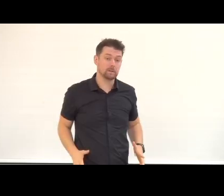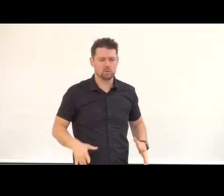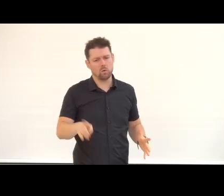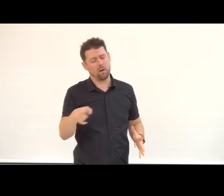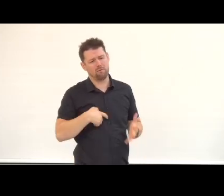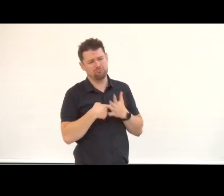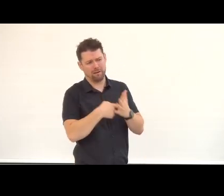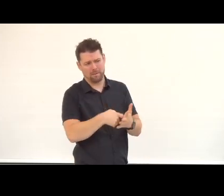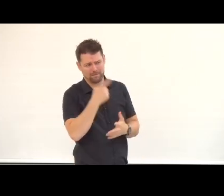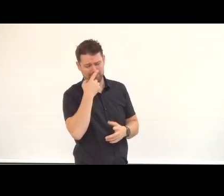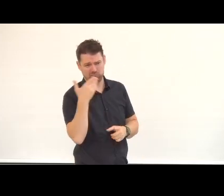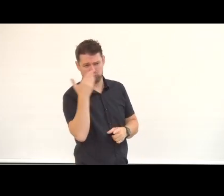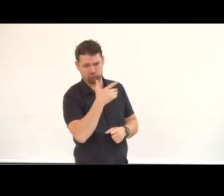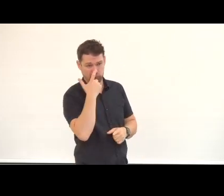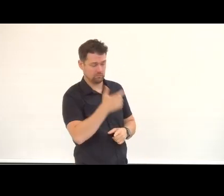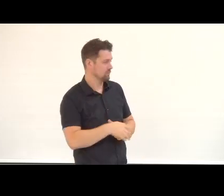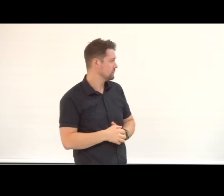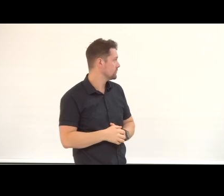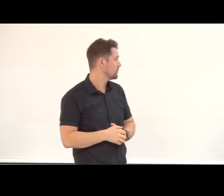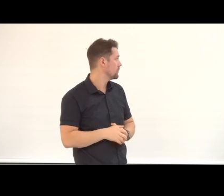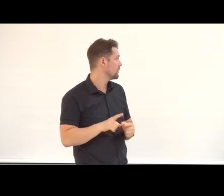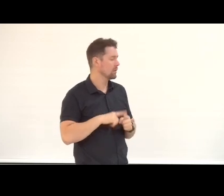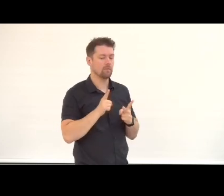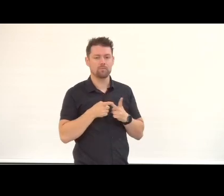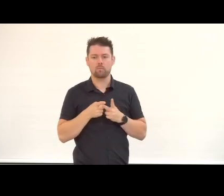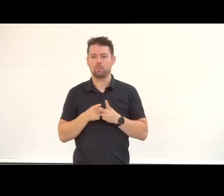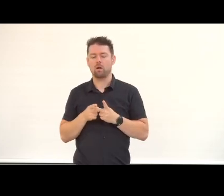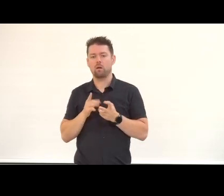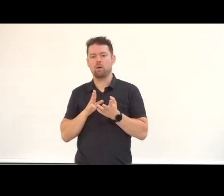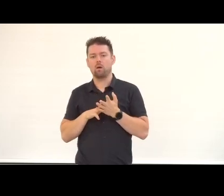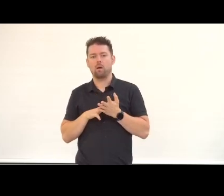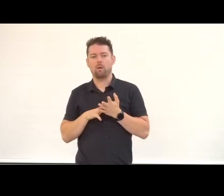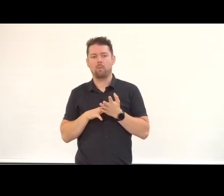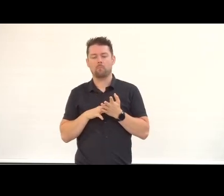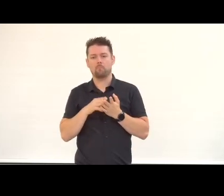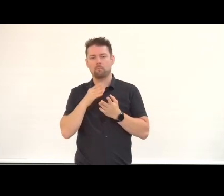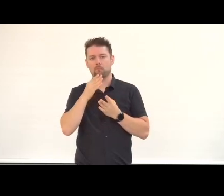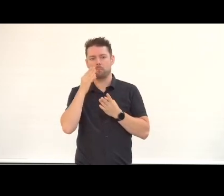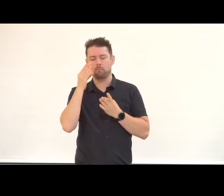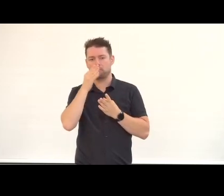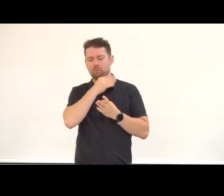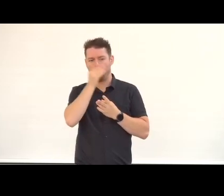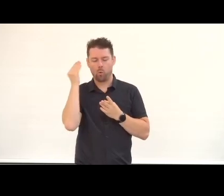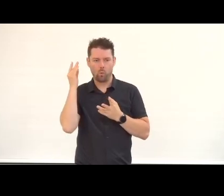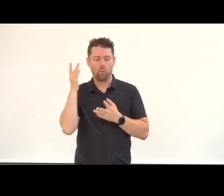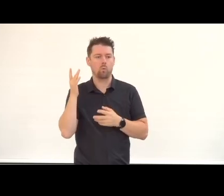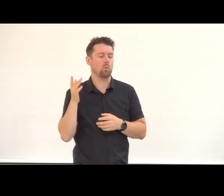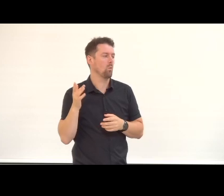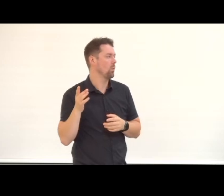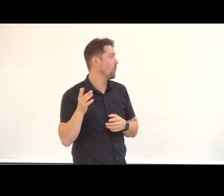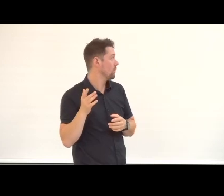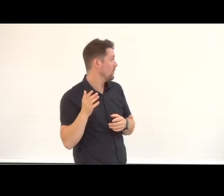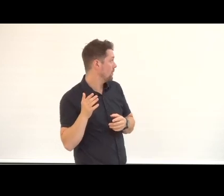visit if you come to the Dachstein region. We did a mission in Morocco, basically open desert. A mission on